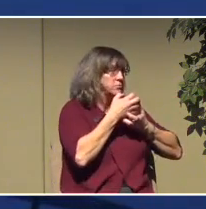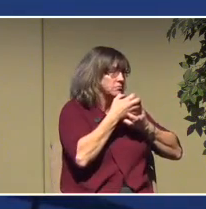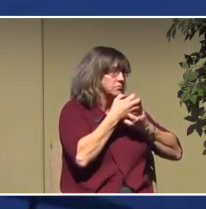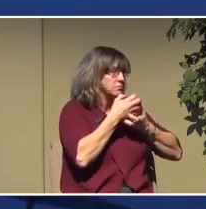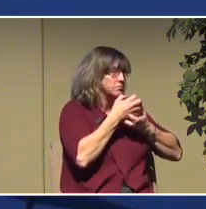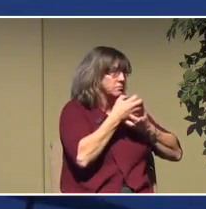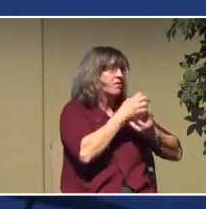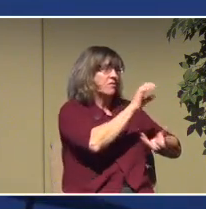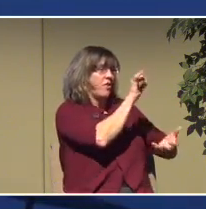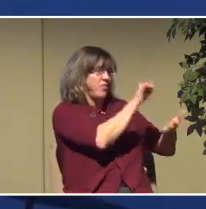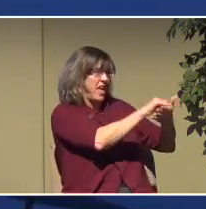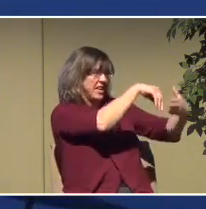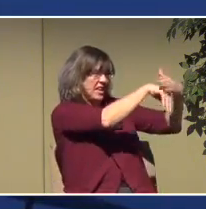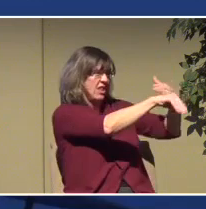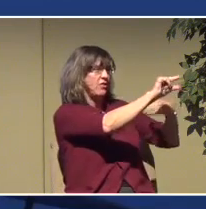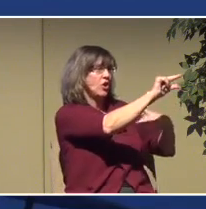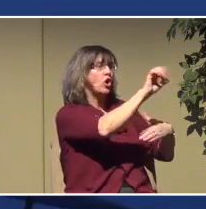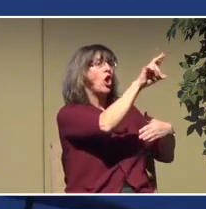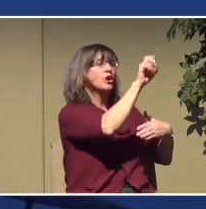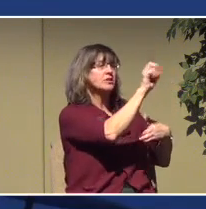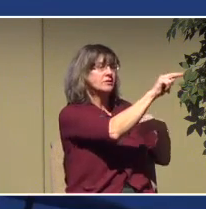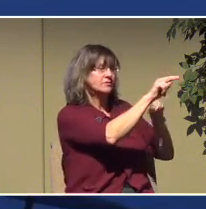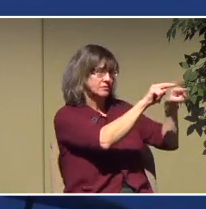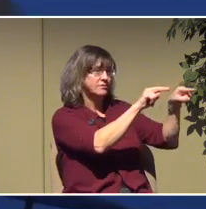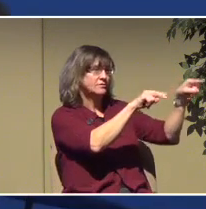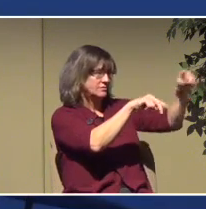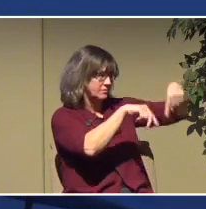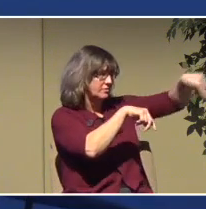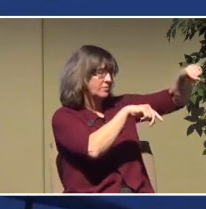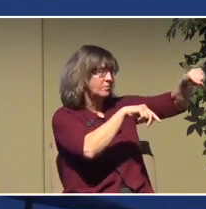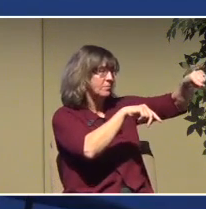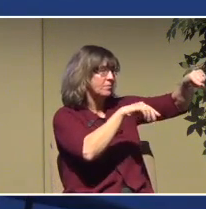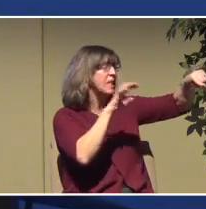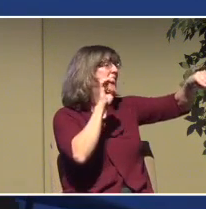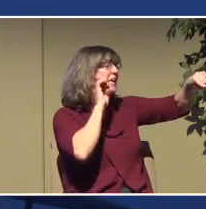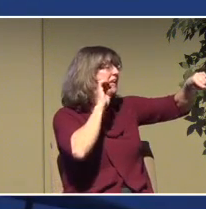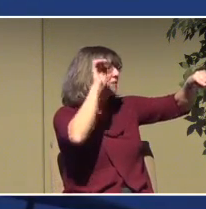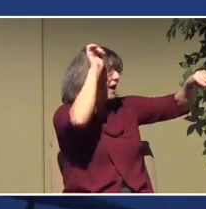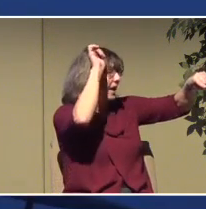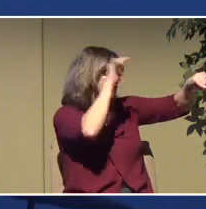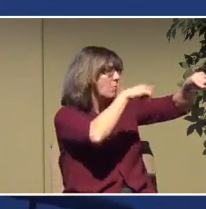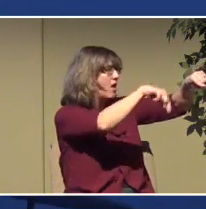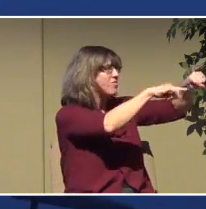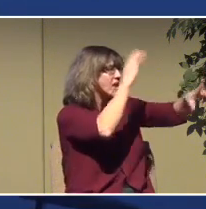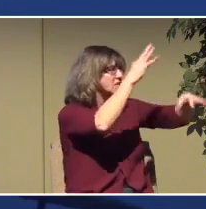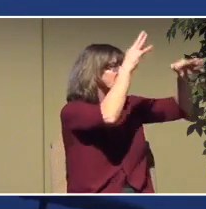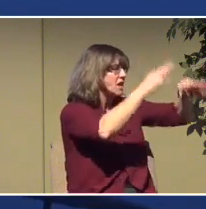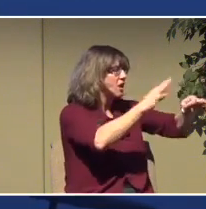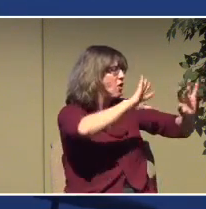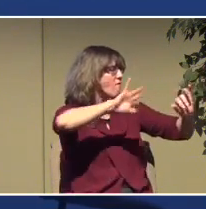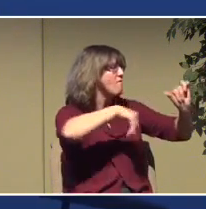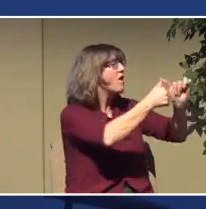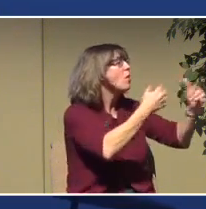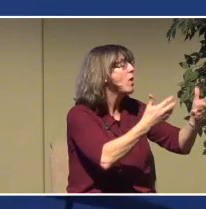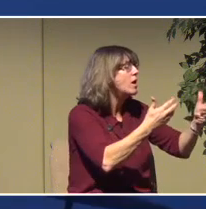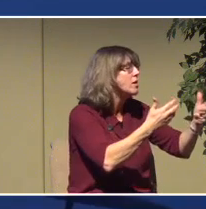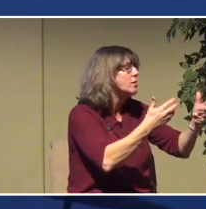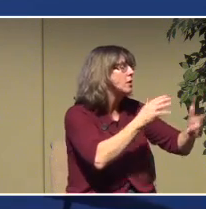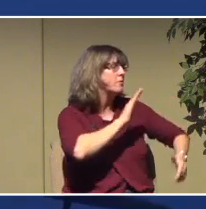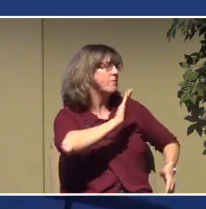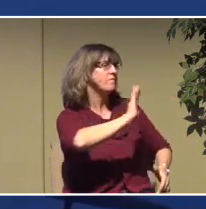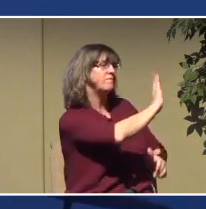she chose and what Adam chose as they ate that fruit was, my will be done,